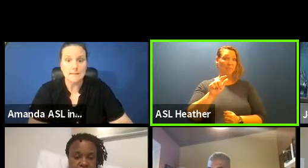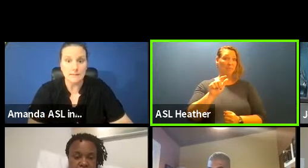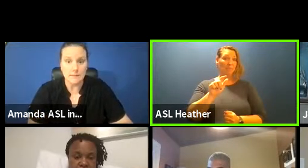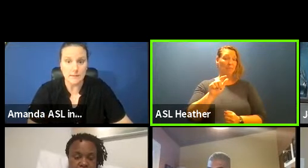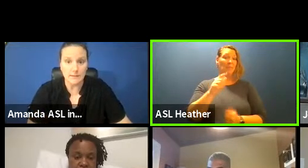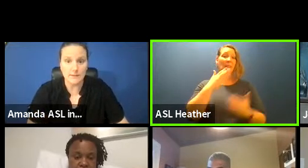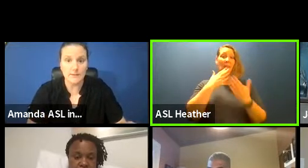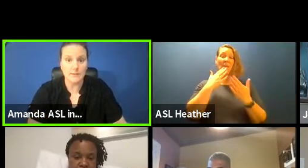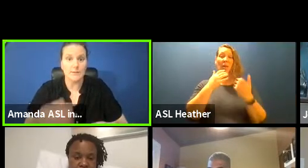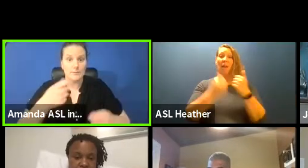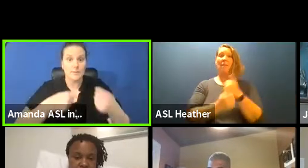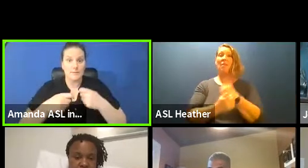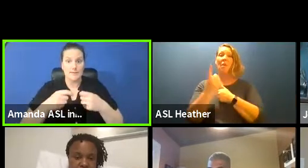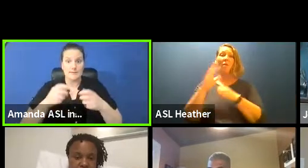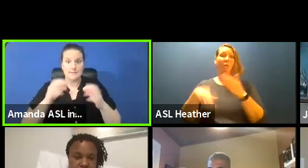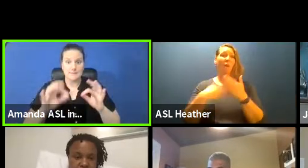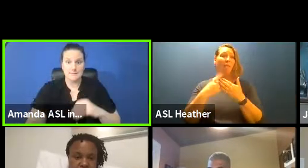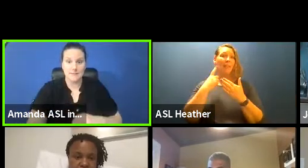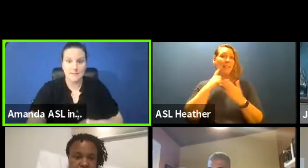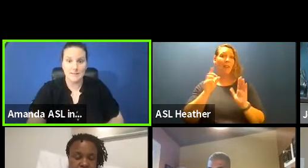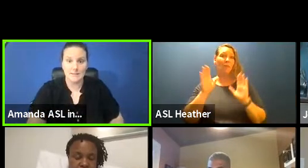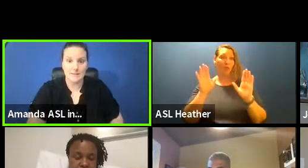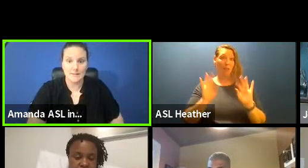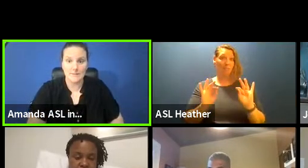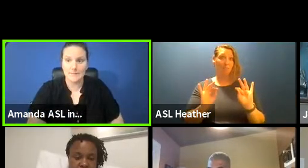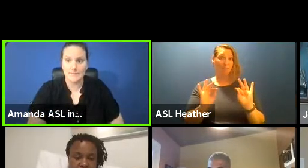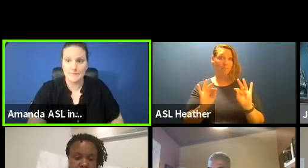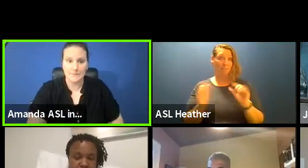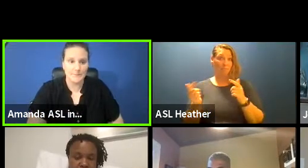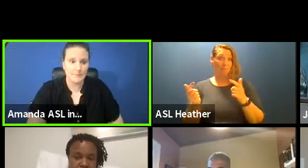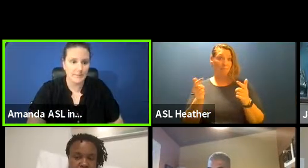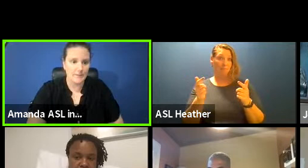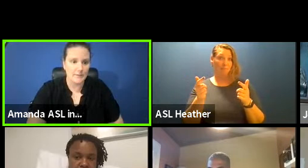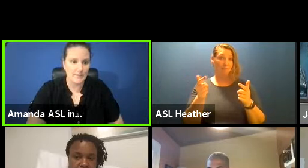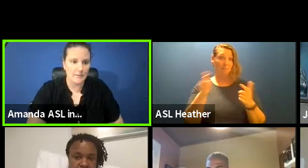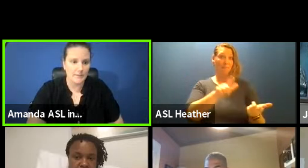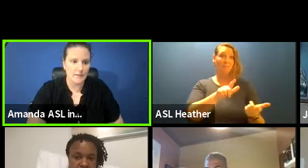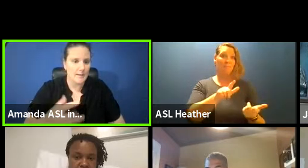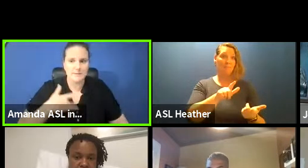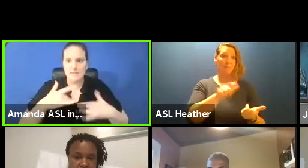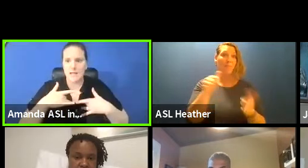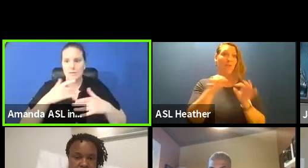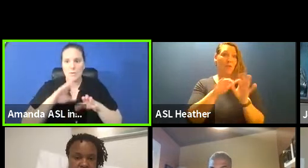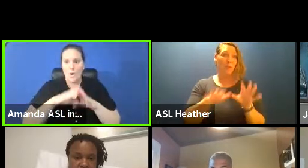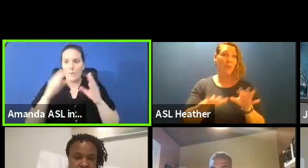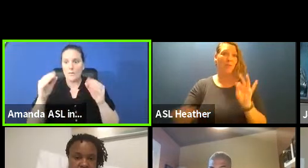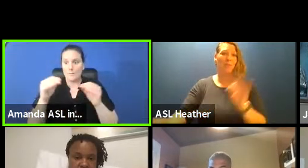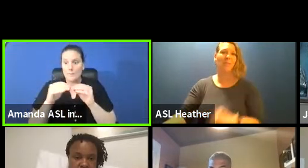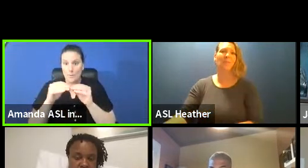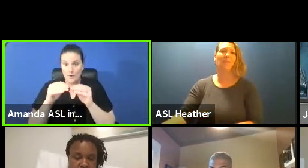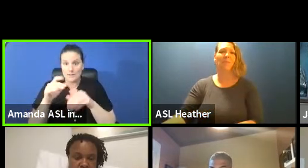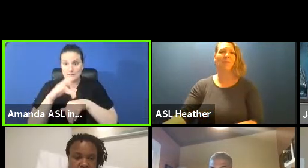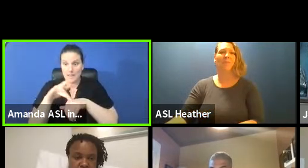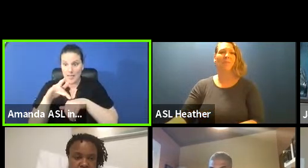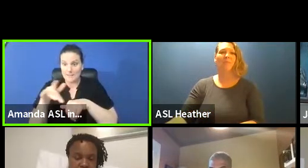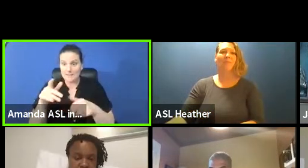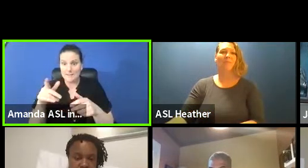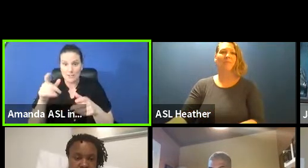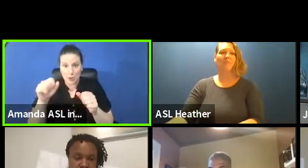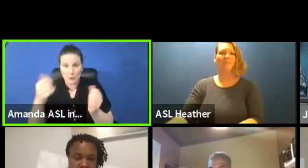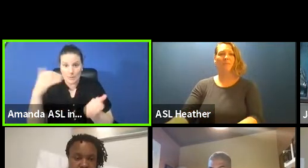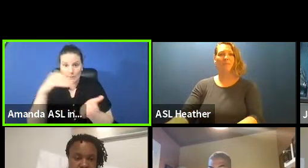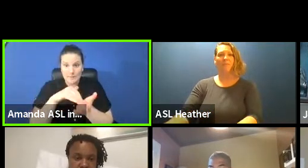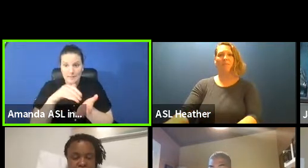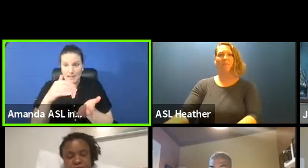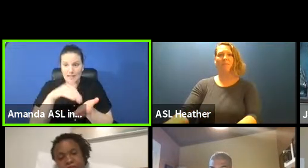everyone. And this all sounds really great. I'm excited that we're going to open up more slots. Could you just repeat again the areas of